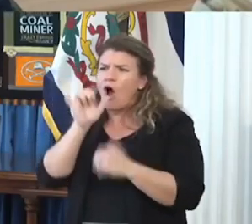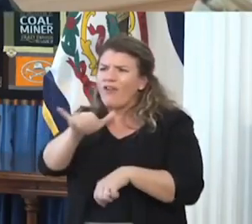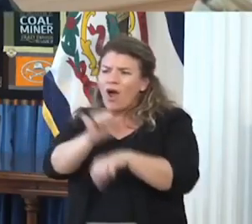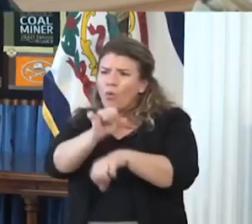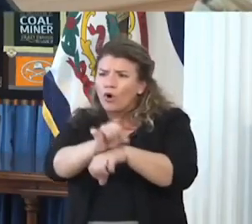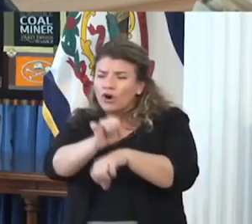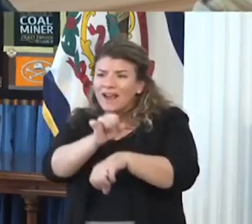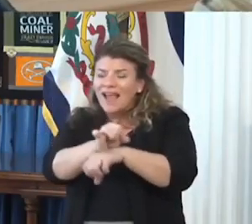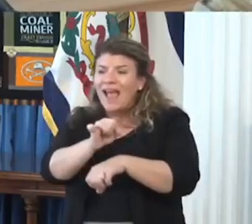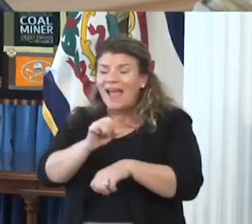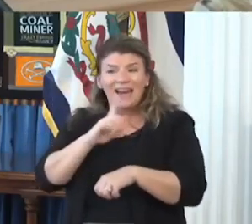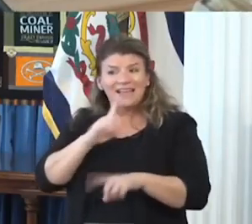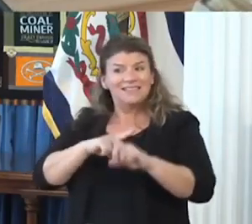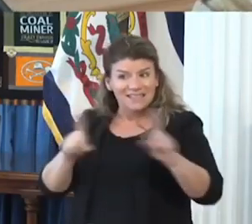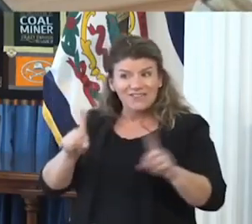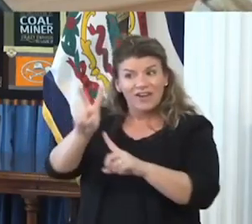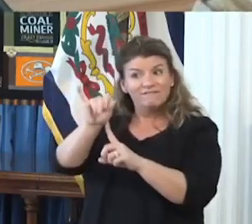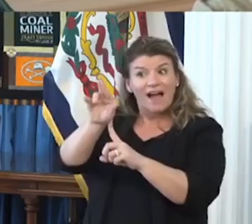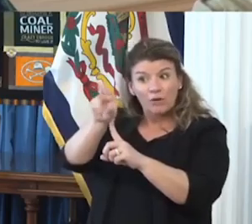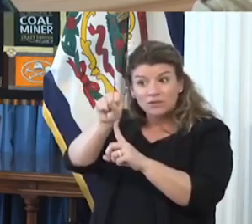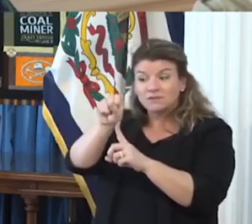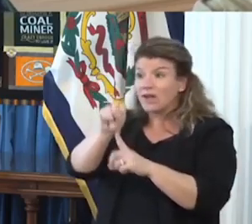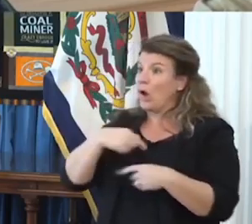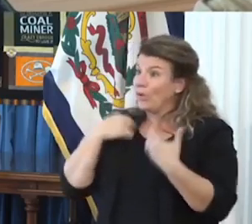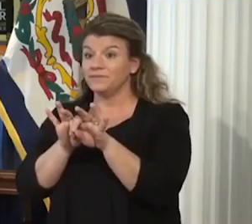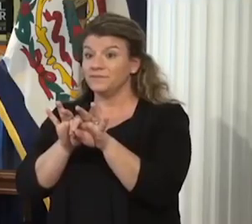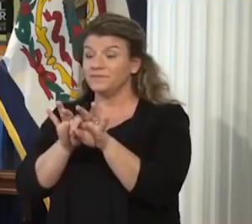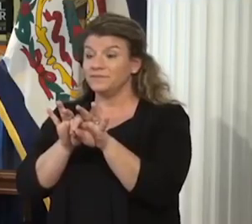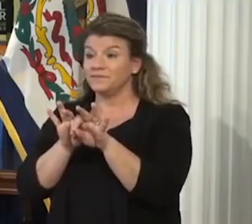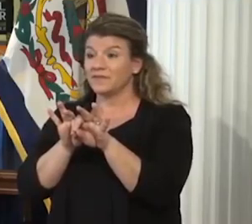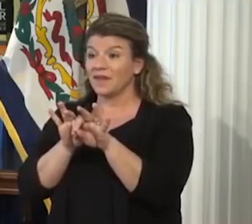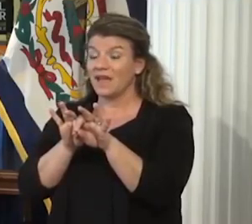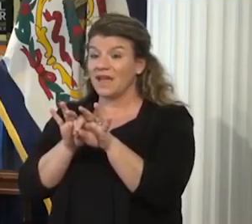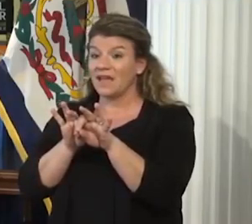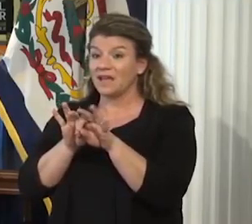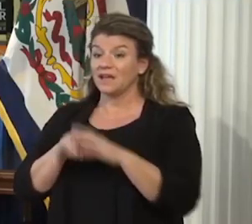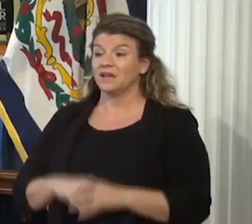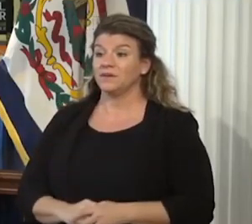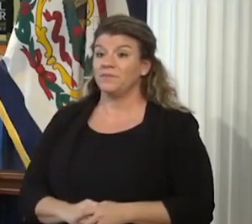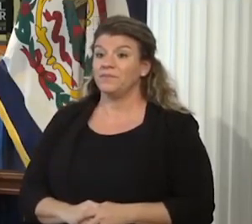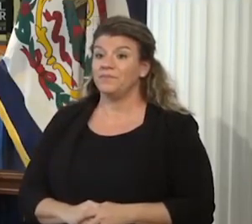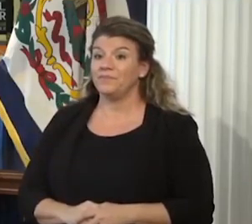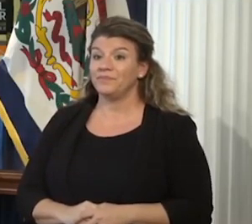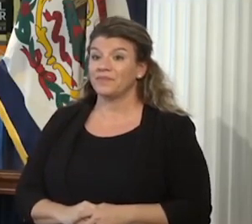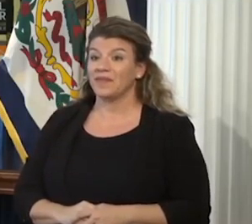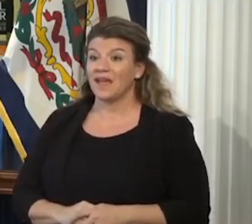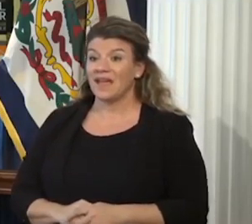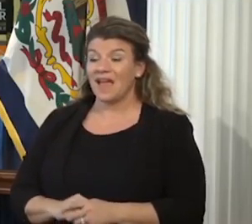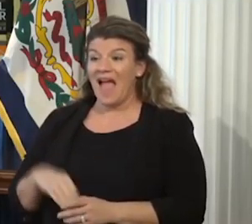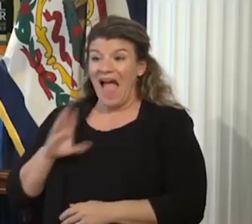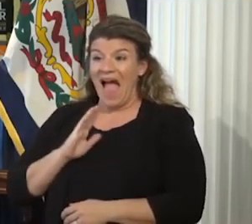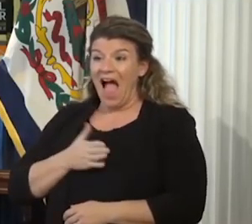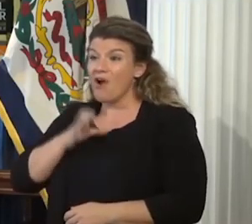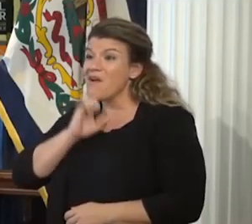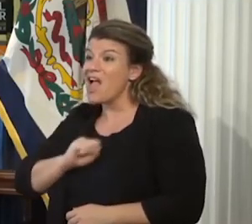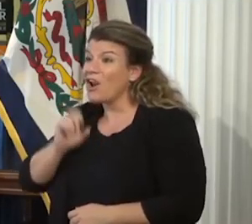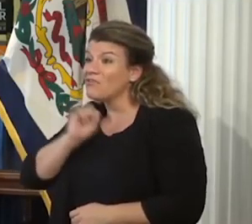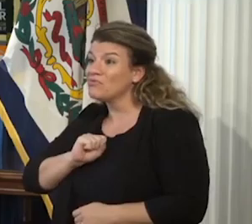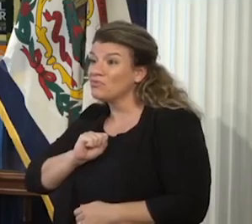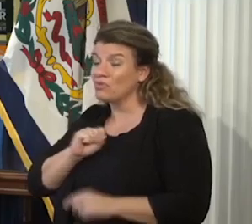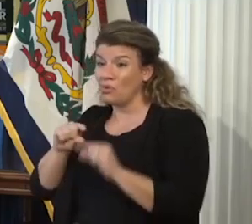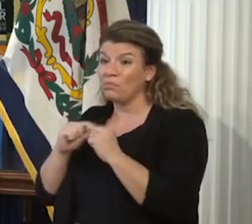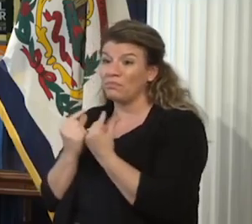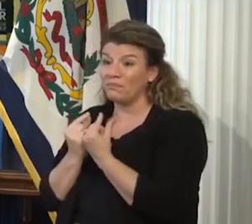efforts to protect the public from the novel coronavirus disease. Our elderly could be the most susceptible